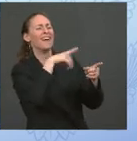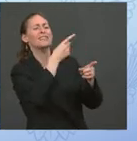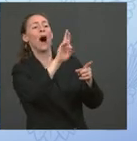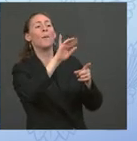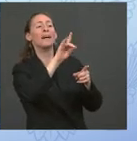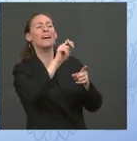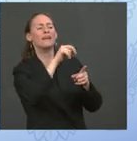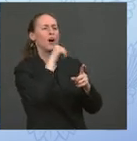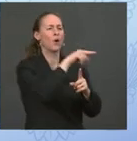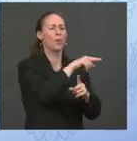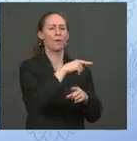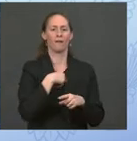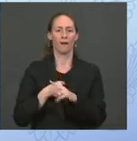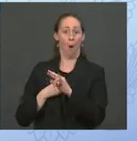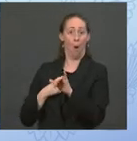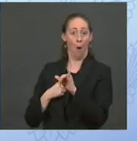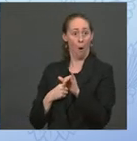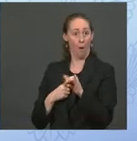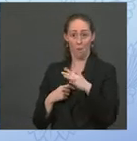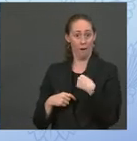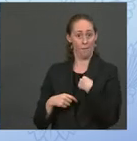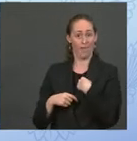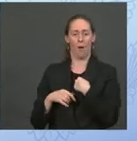Swear to God. So, folks,